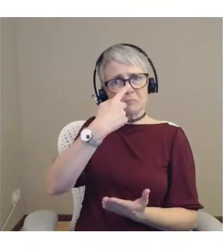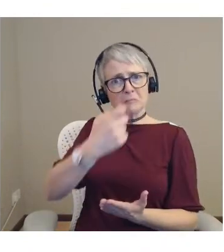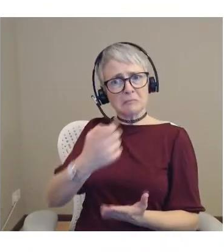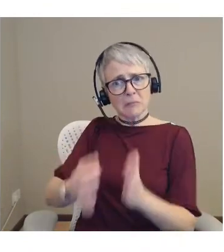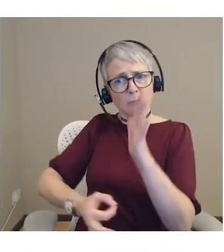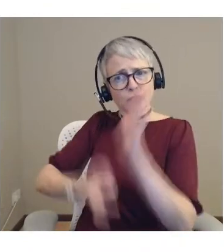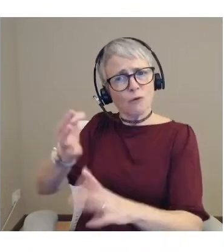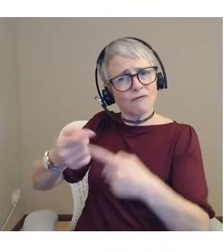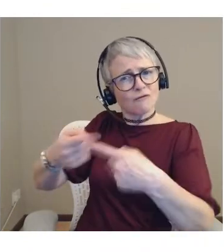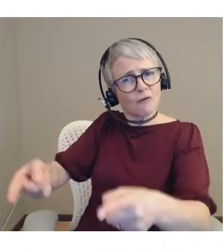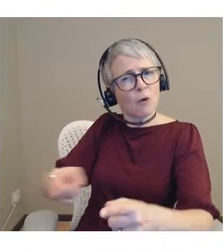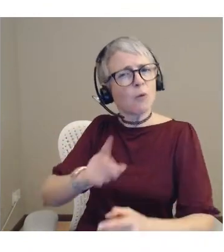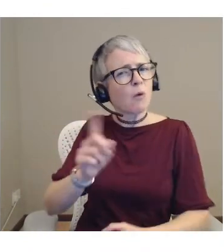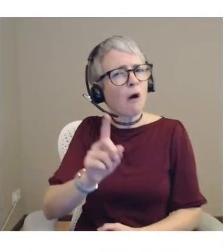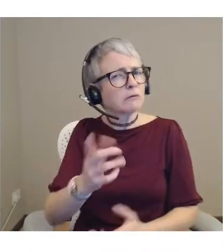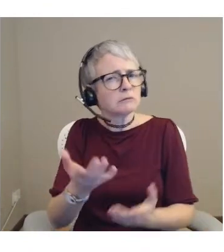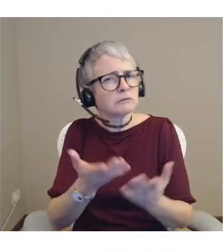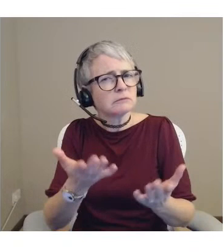strategy document?